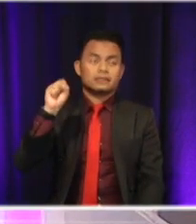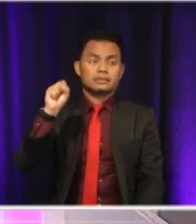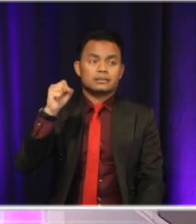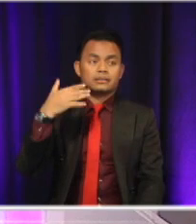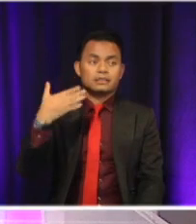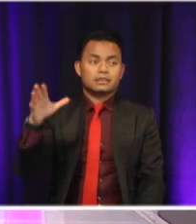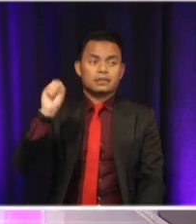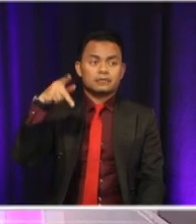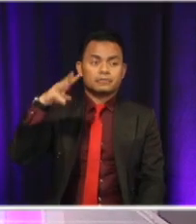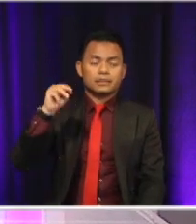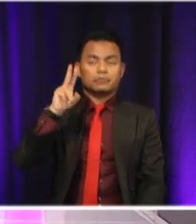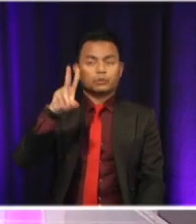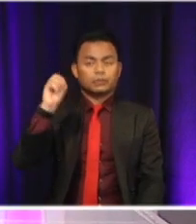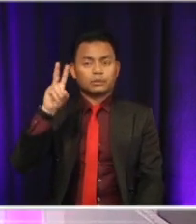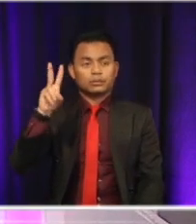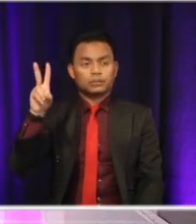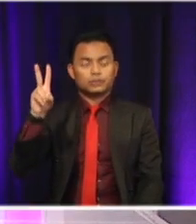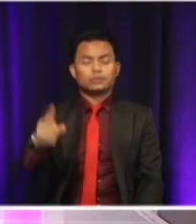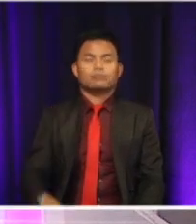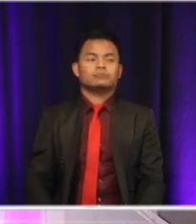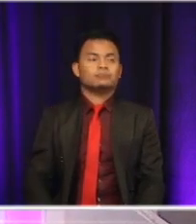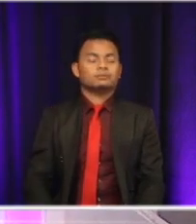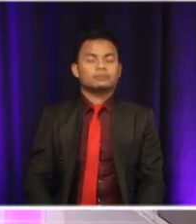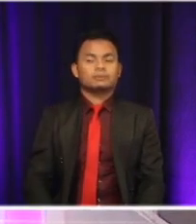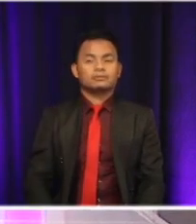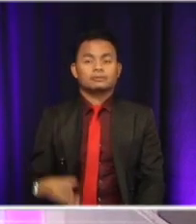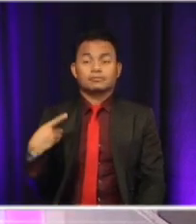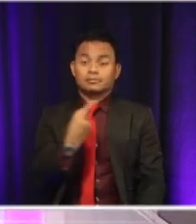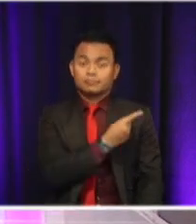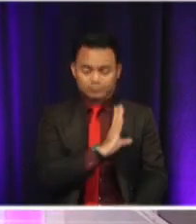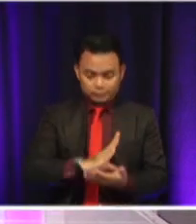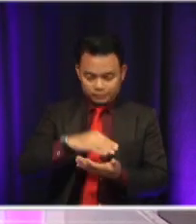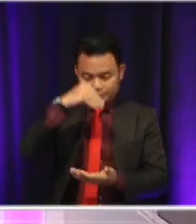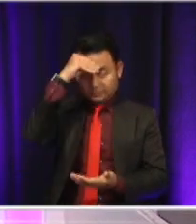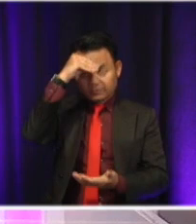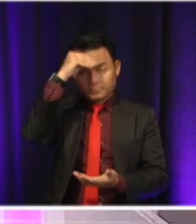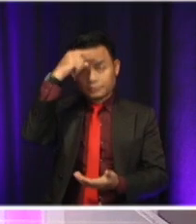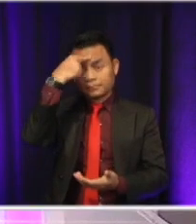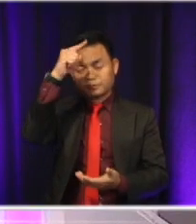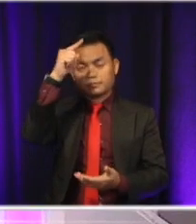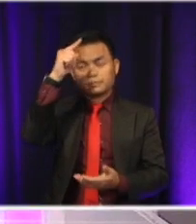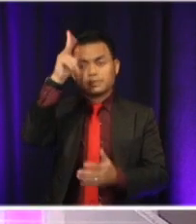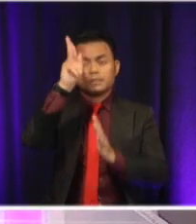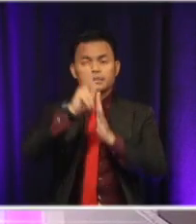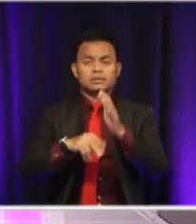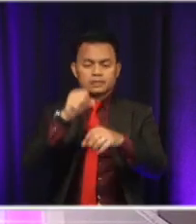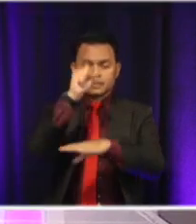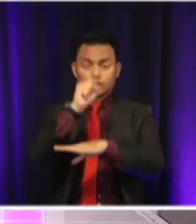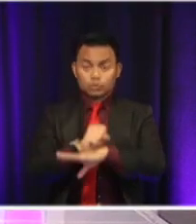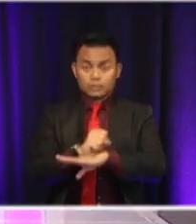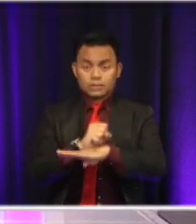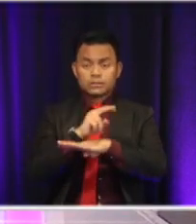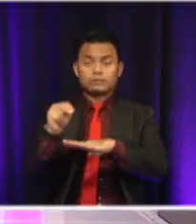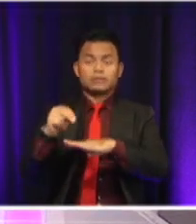and also teacher Asima for today, and we are studying for Kesusasteraan Inggeris. And for this segment, we are going to